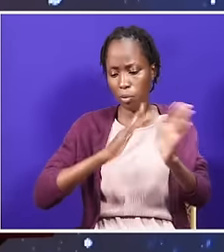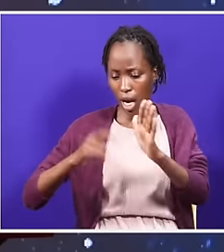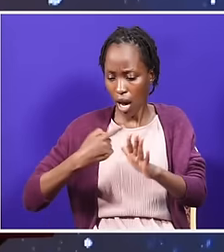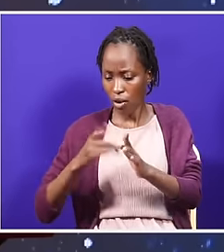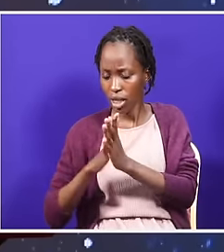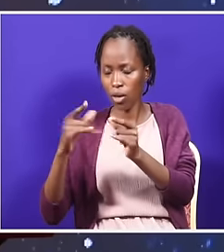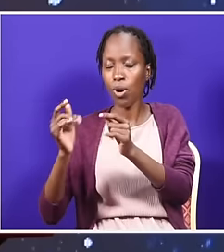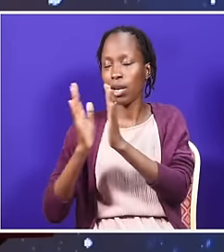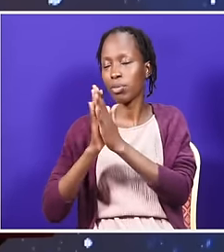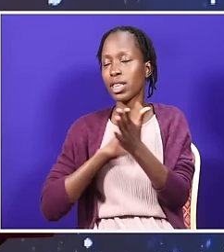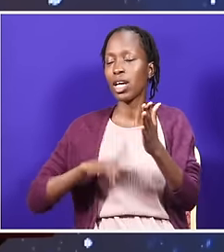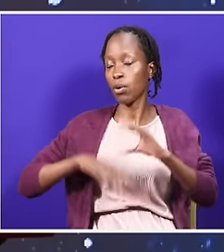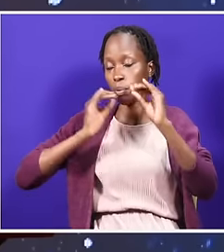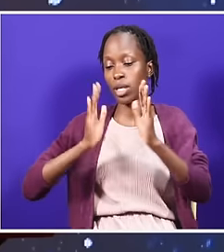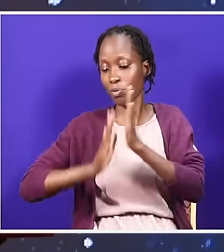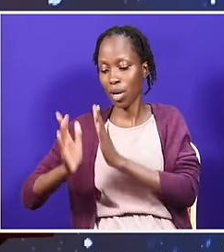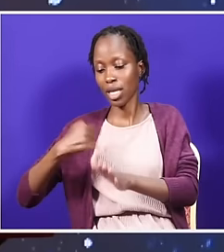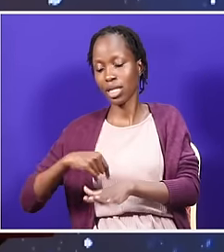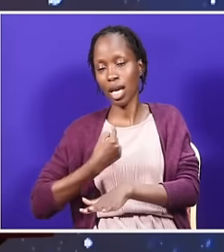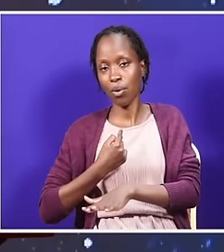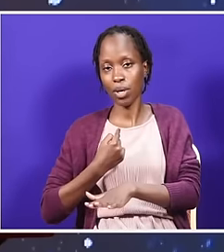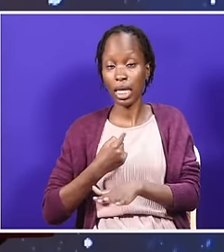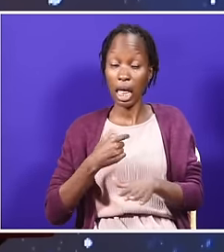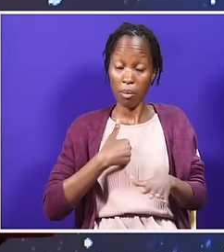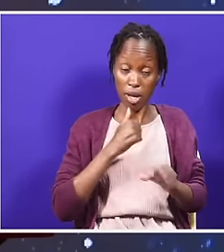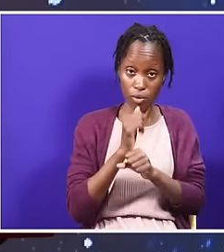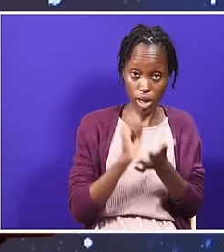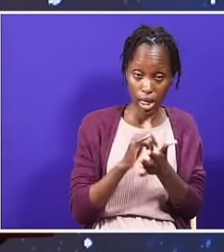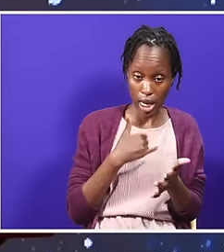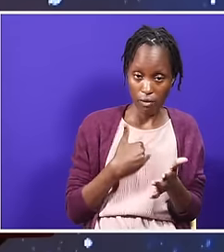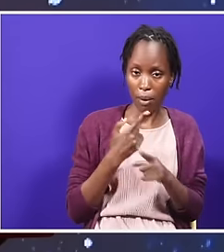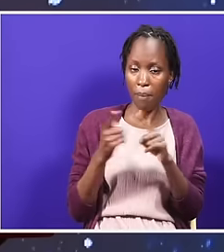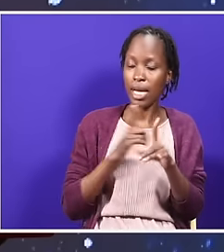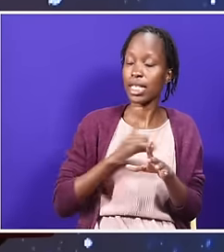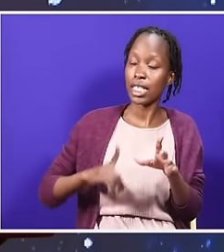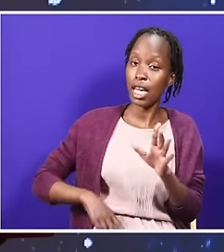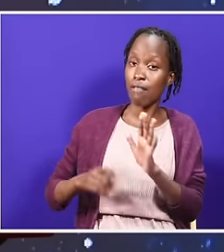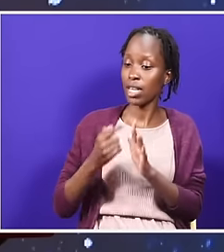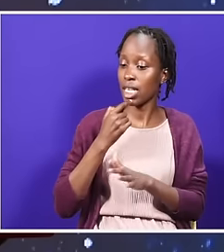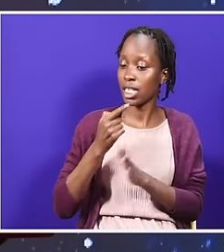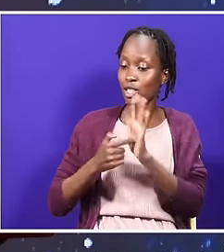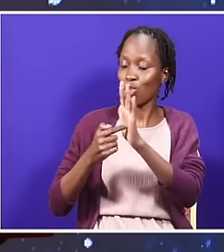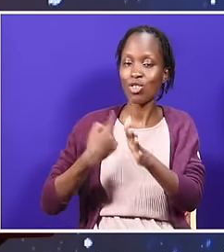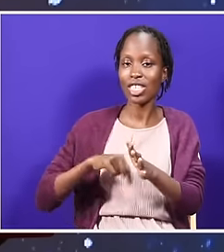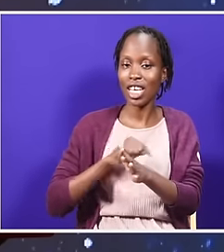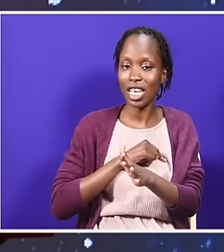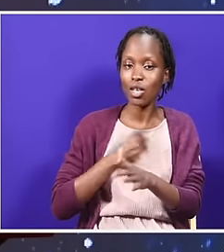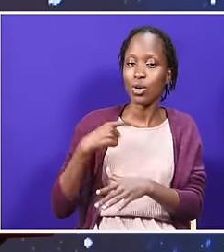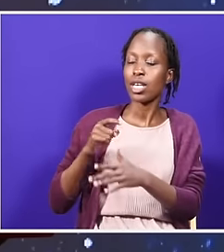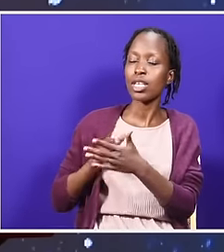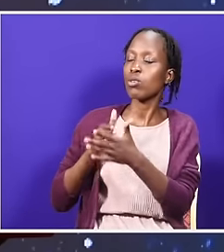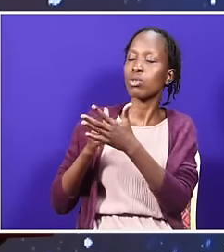And then we pray that God will bless them. Have you done that? I have. And instead, David shows us we are to stop and